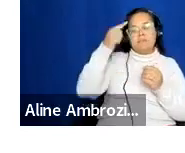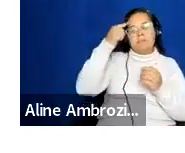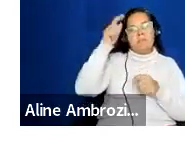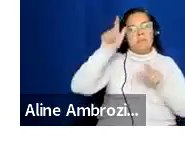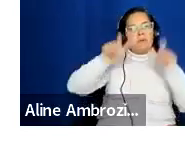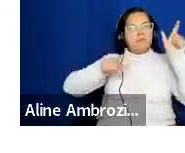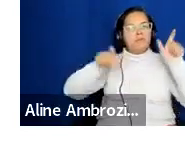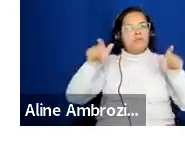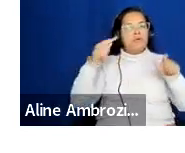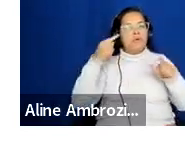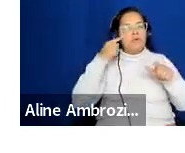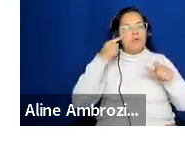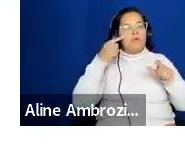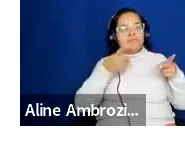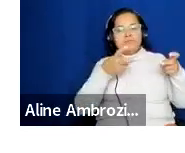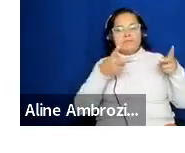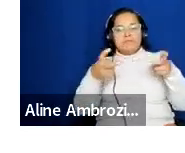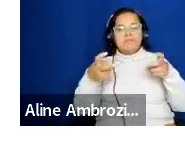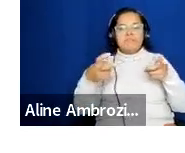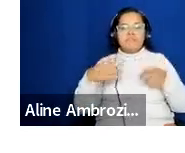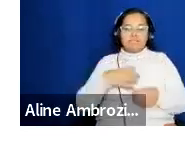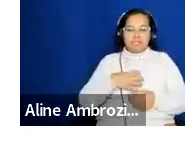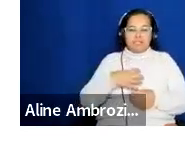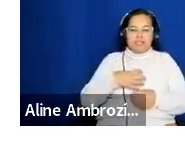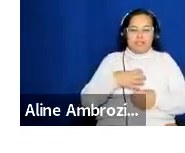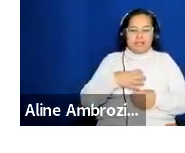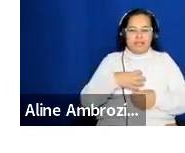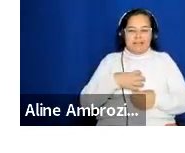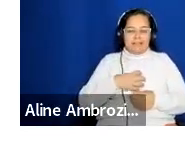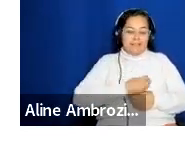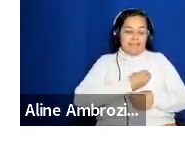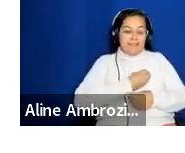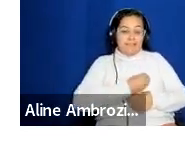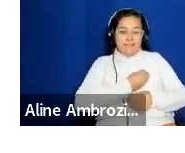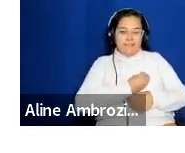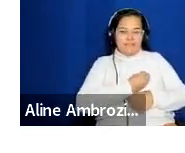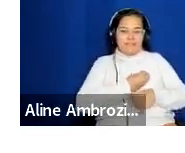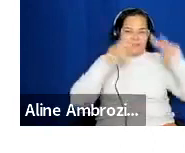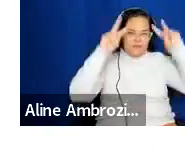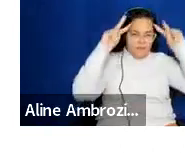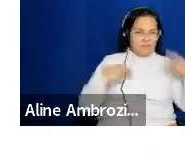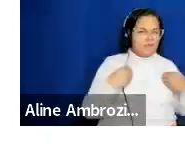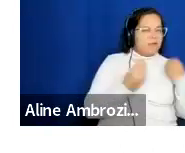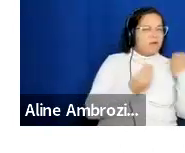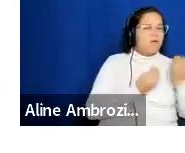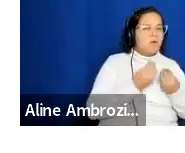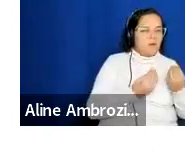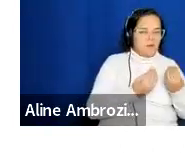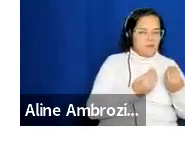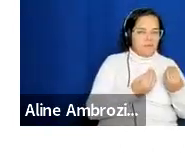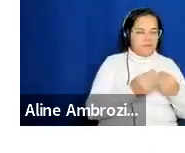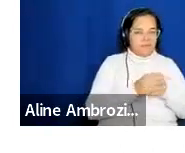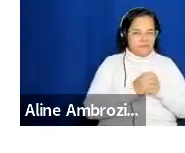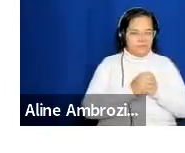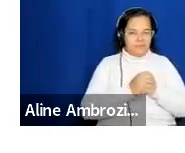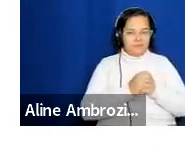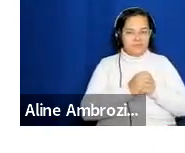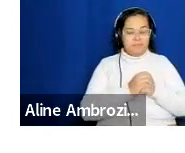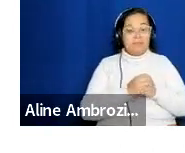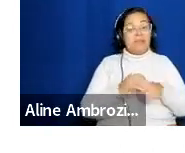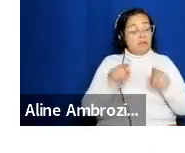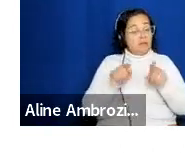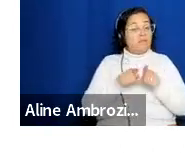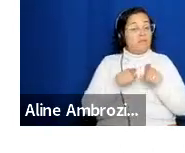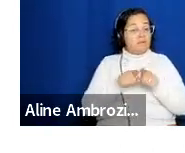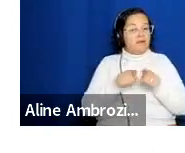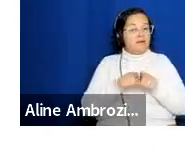under which they live, both those which they find already existing and those produced by their activity. These premises